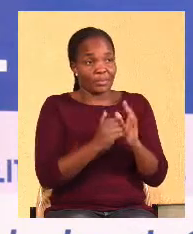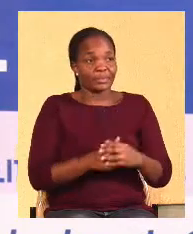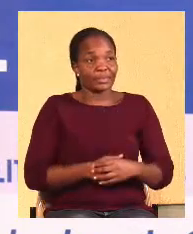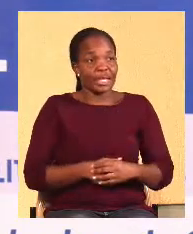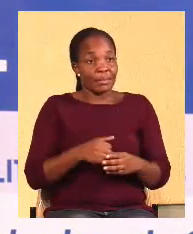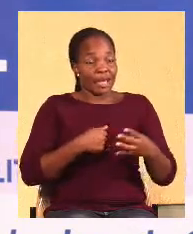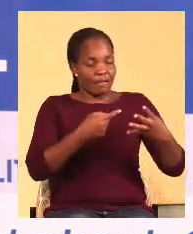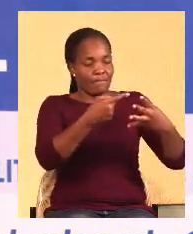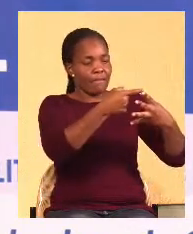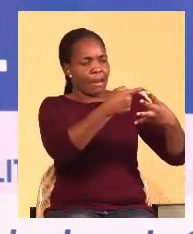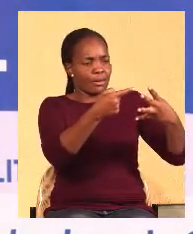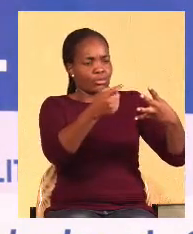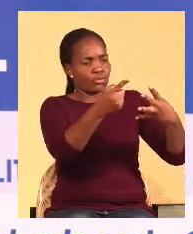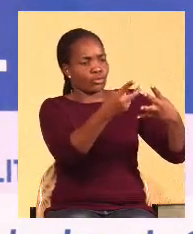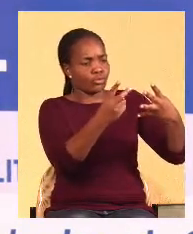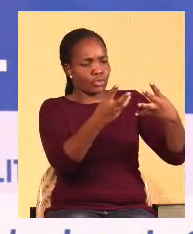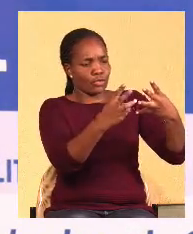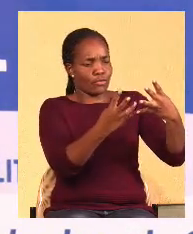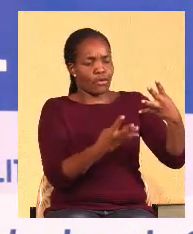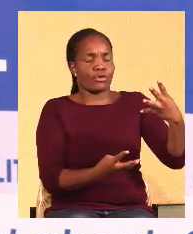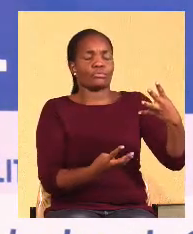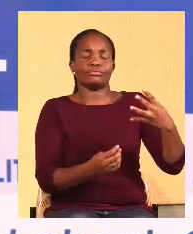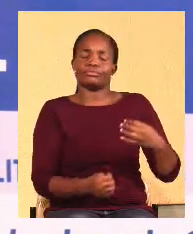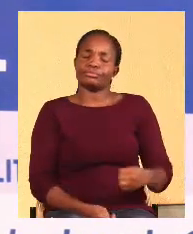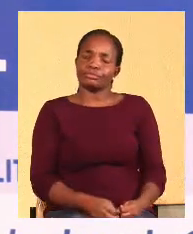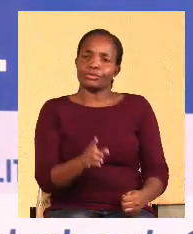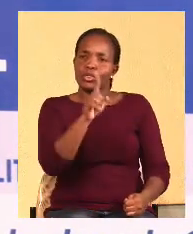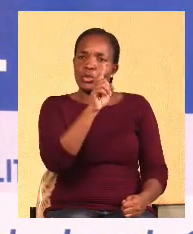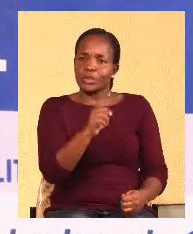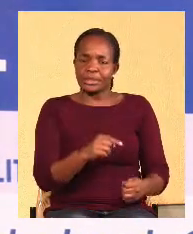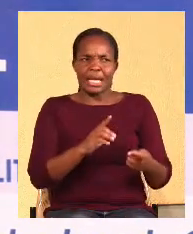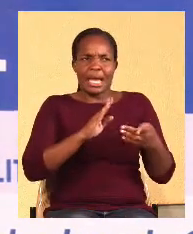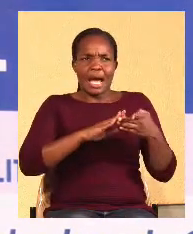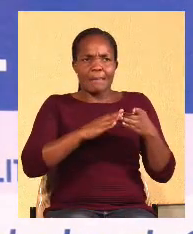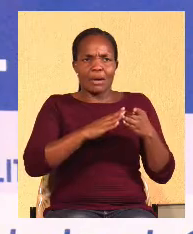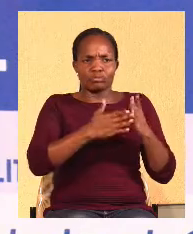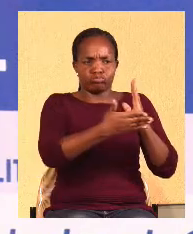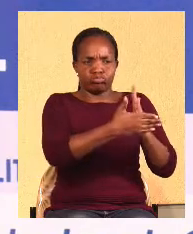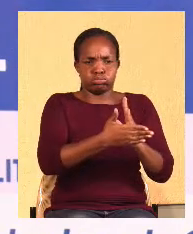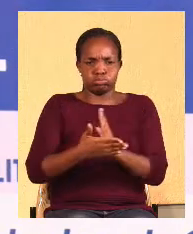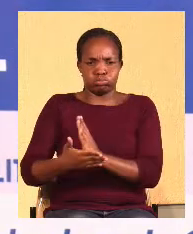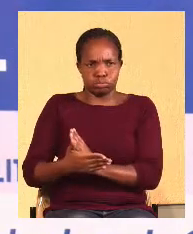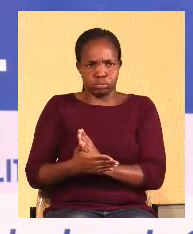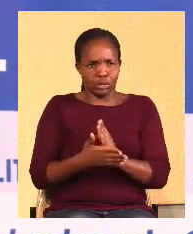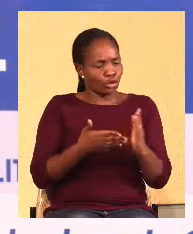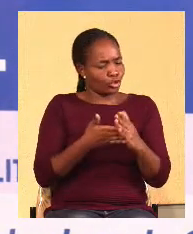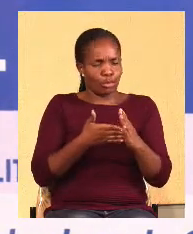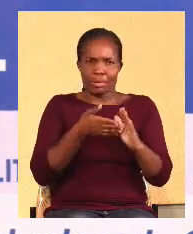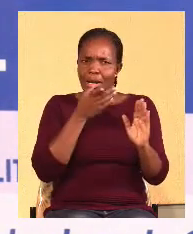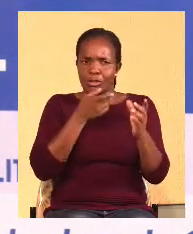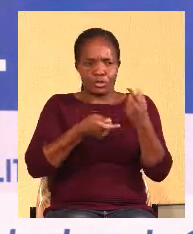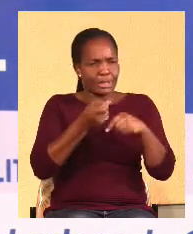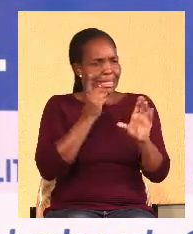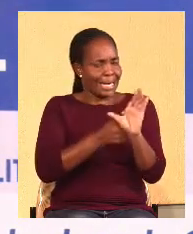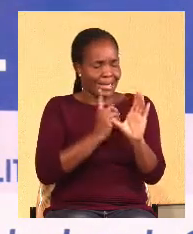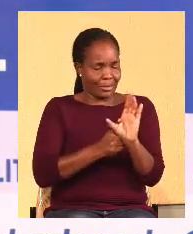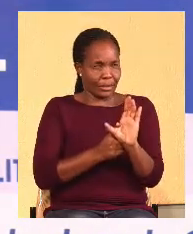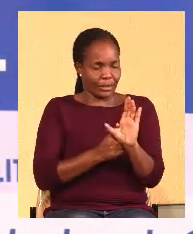got four questions. Firstly, regarding the restrictions on alcoholic beverages, is it correct